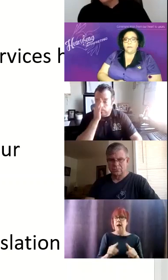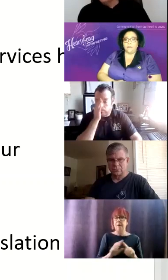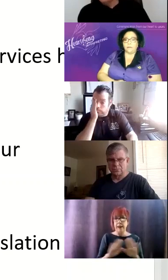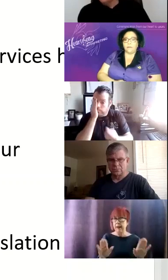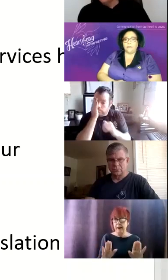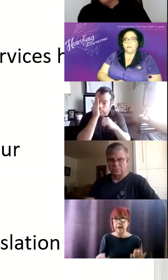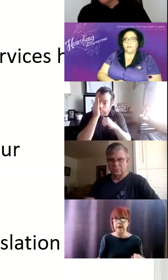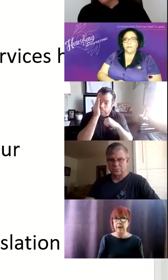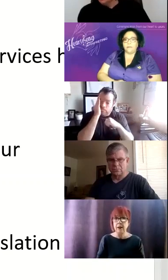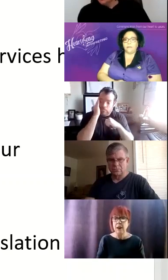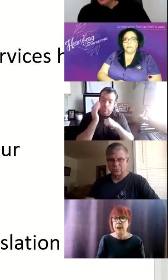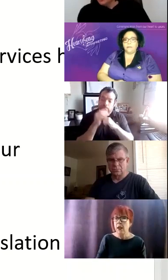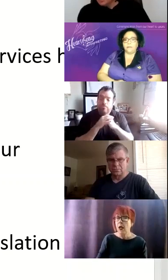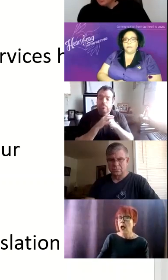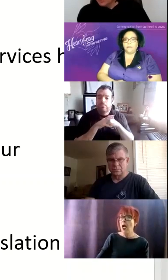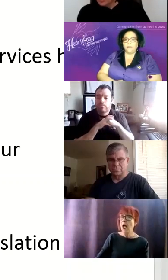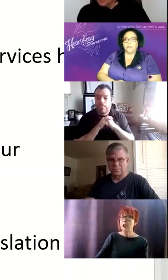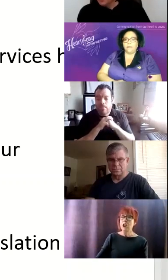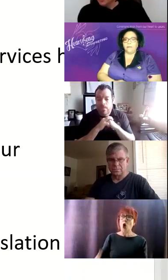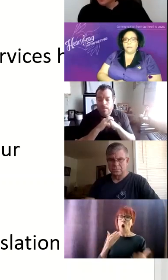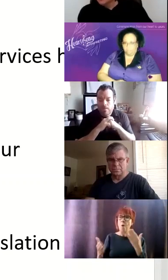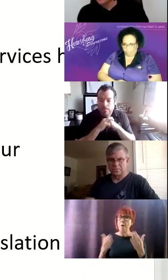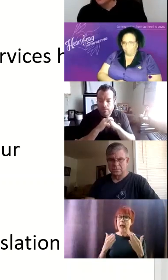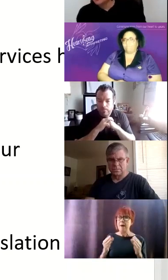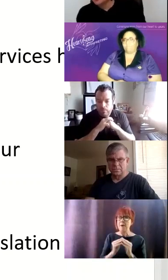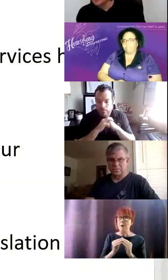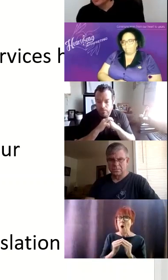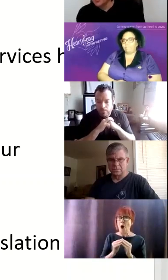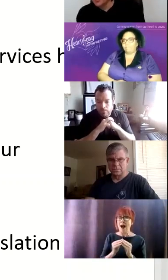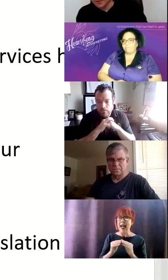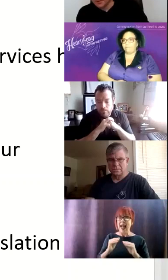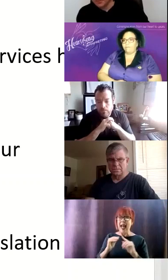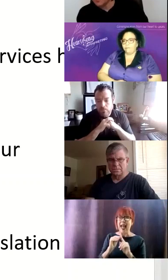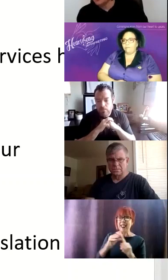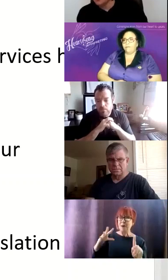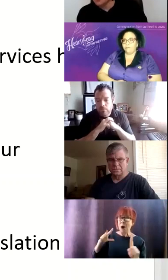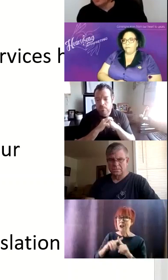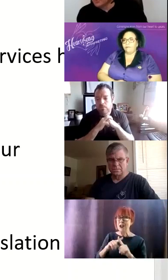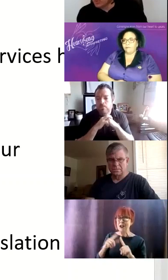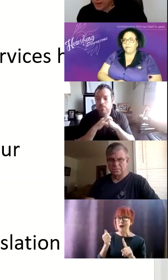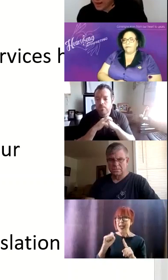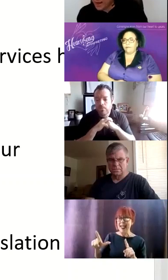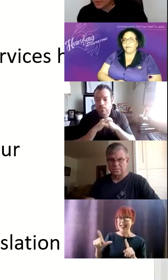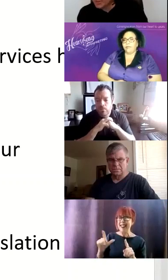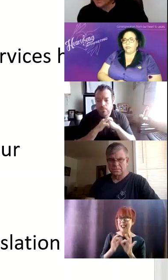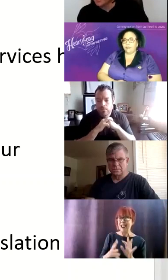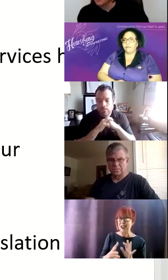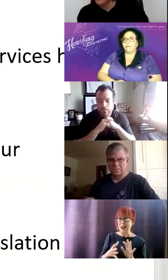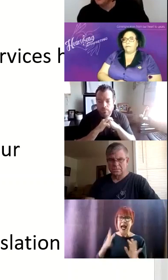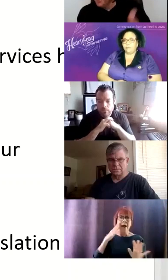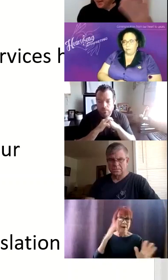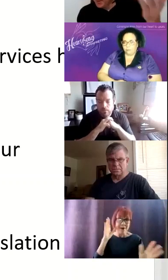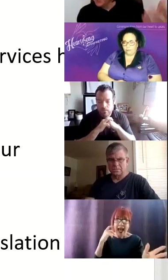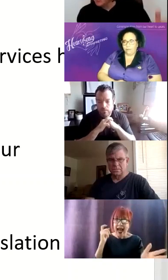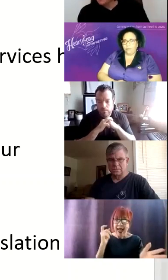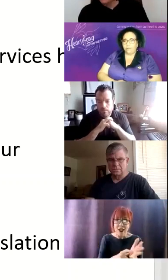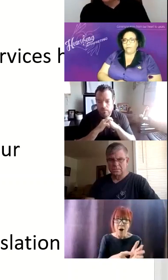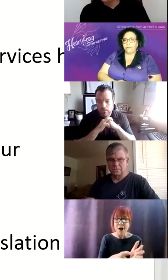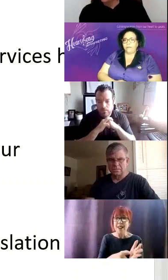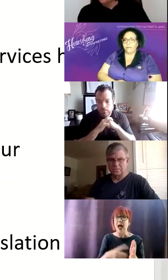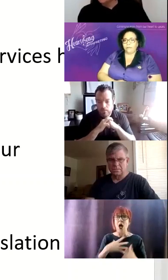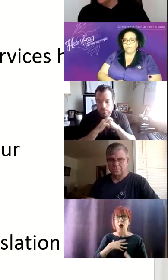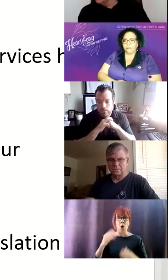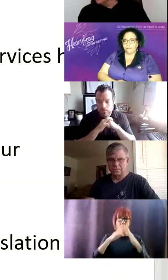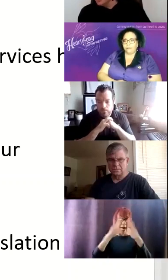So there might be more widespread exposure to American Sign Language interpreting. I do notice that with the White House. I noticed that for